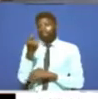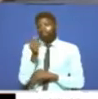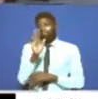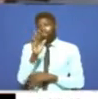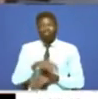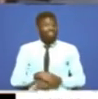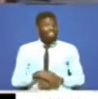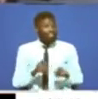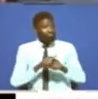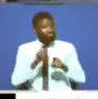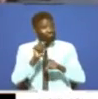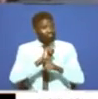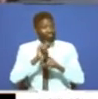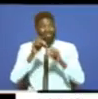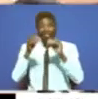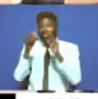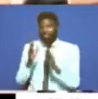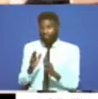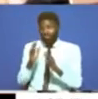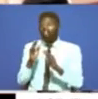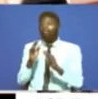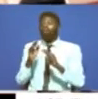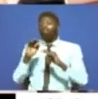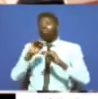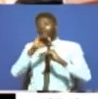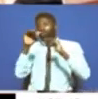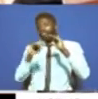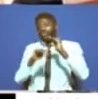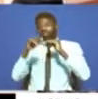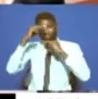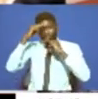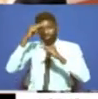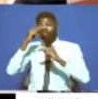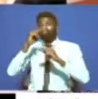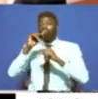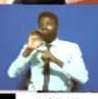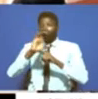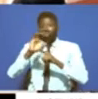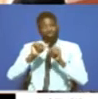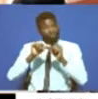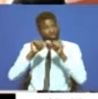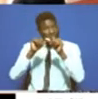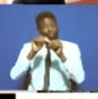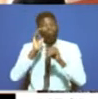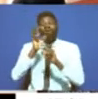at the junior secondary is on course, and they shall be fully equipped by January 2023.